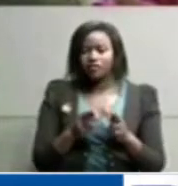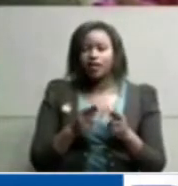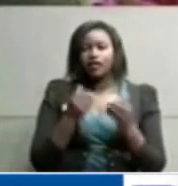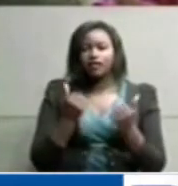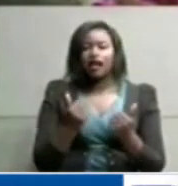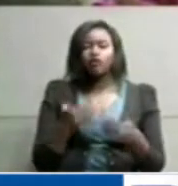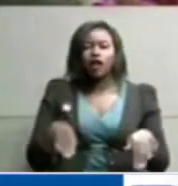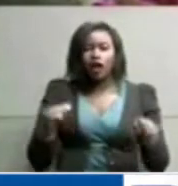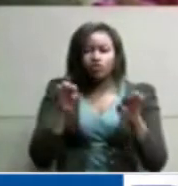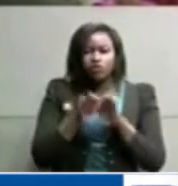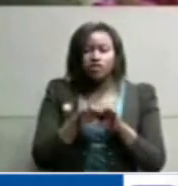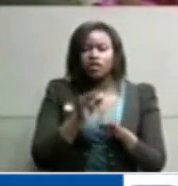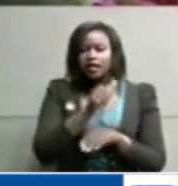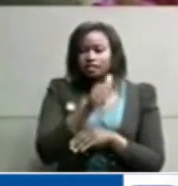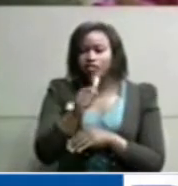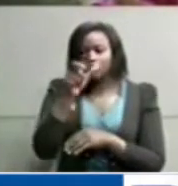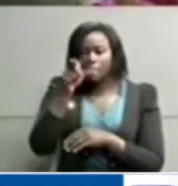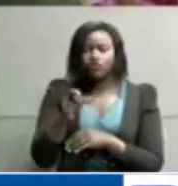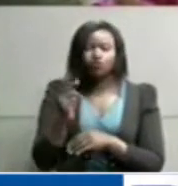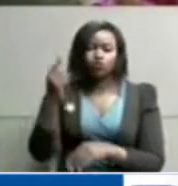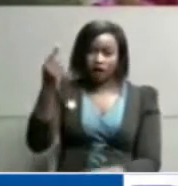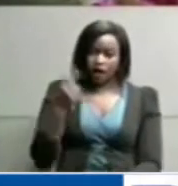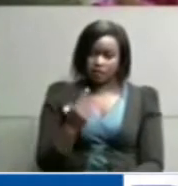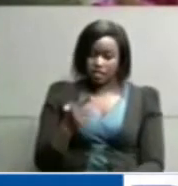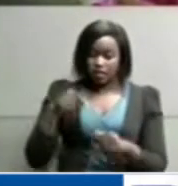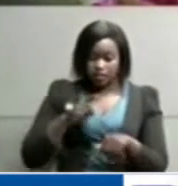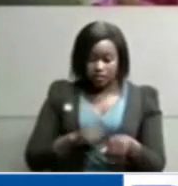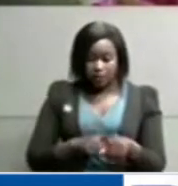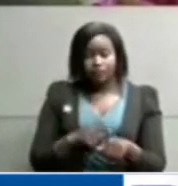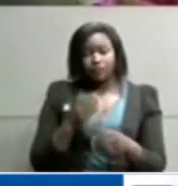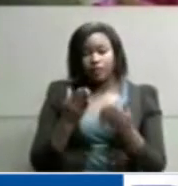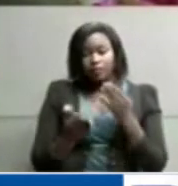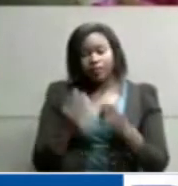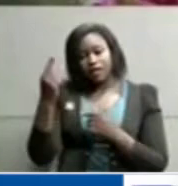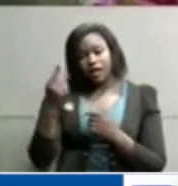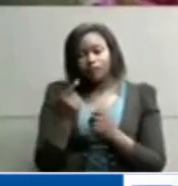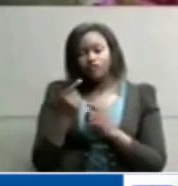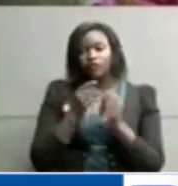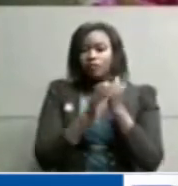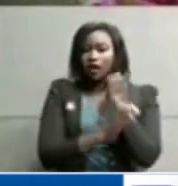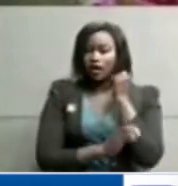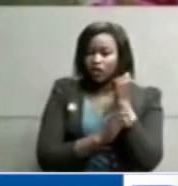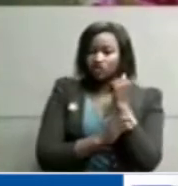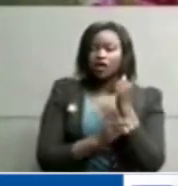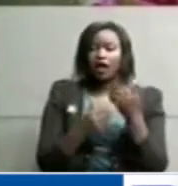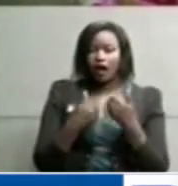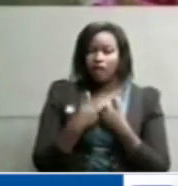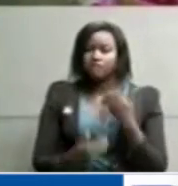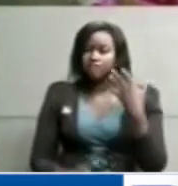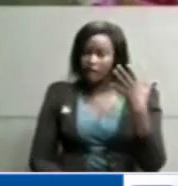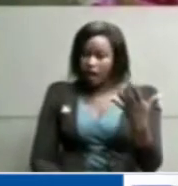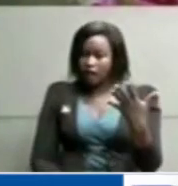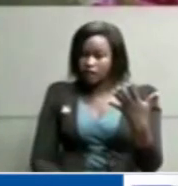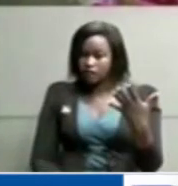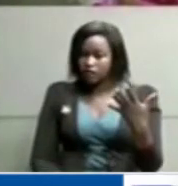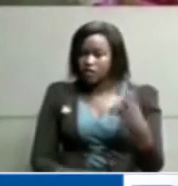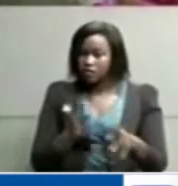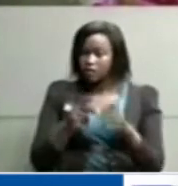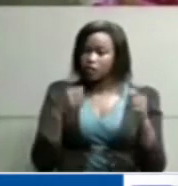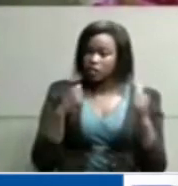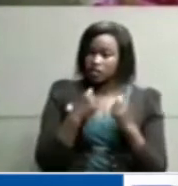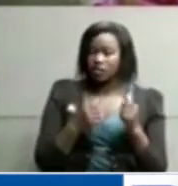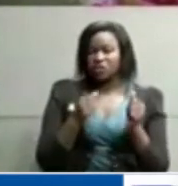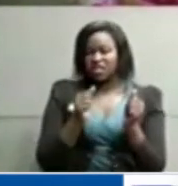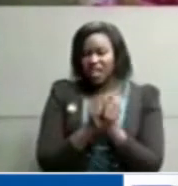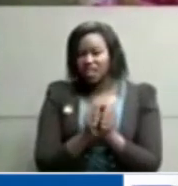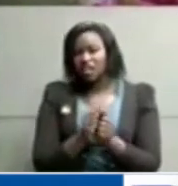to do everybody who comes this time, whether you are coming from a country that has 5 cases or 10, 100